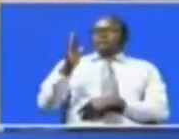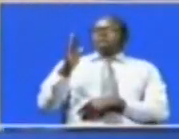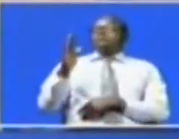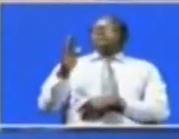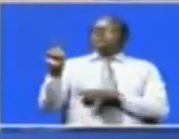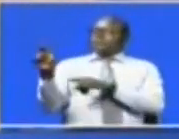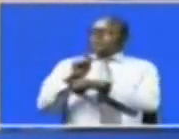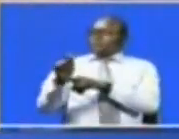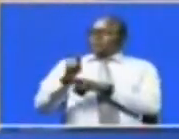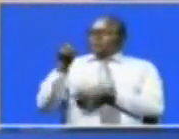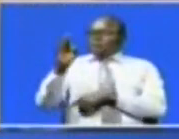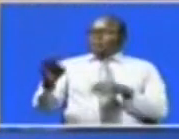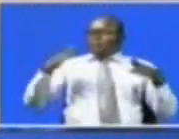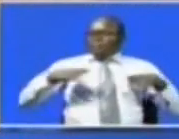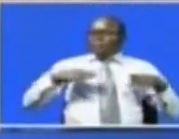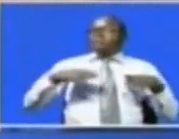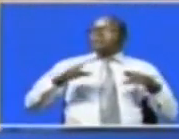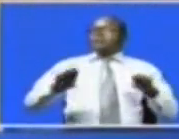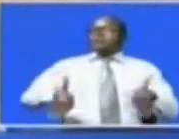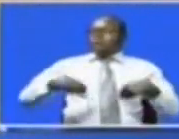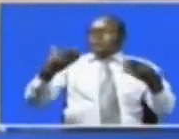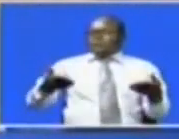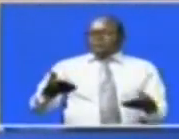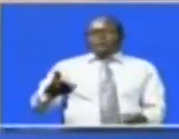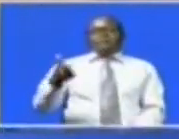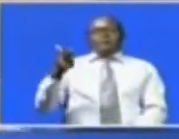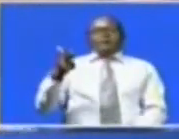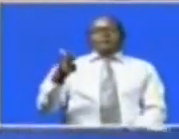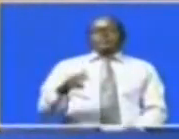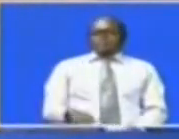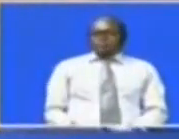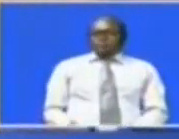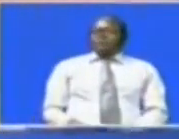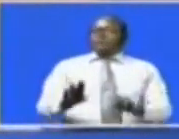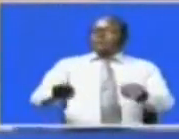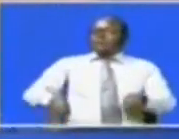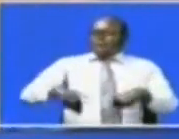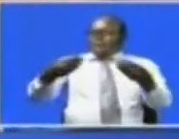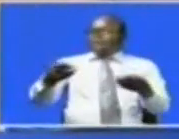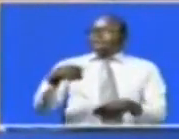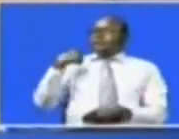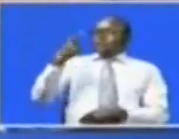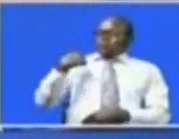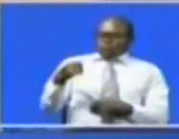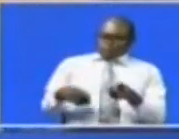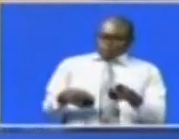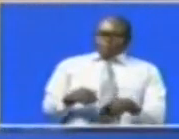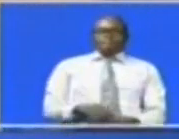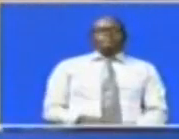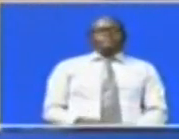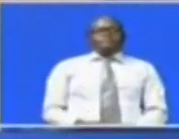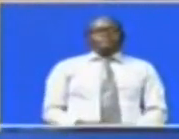training of the people who we are going to give firearms. And who are we going to give the firearms to?